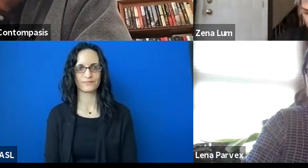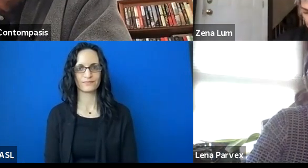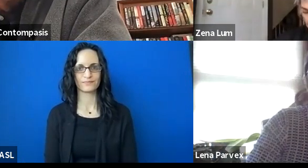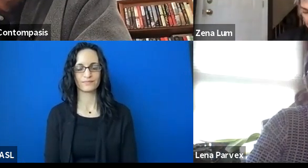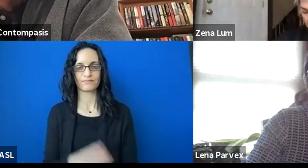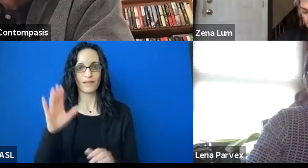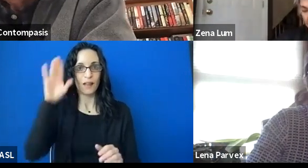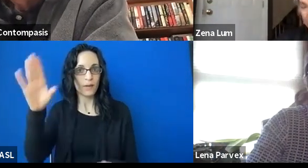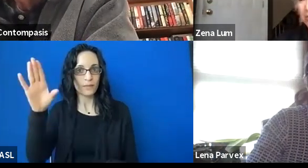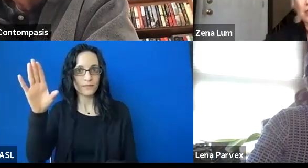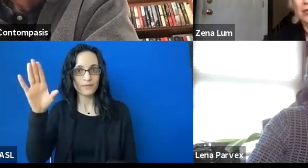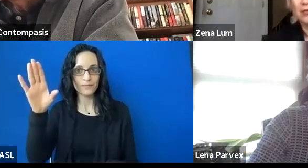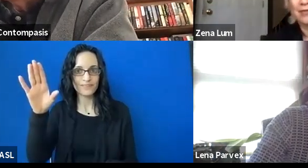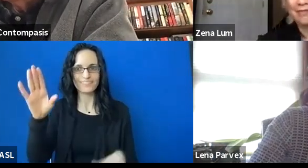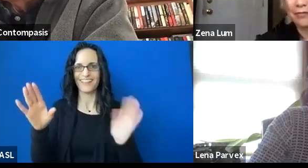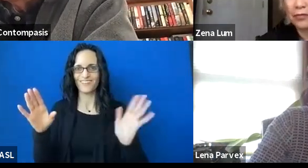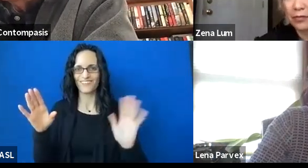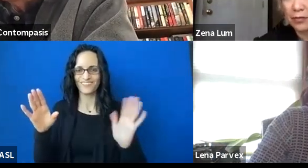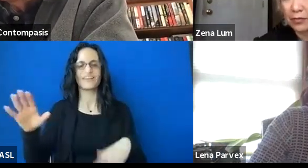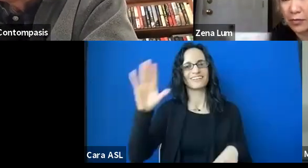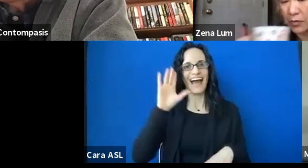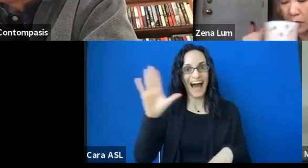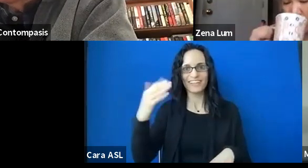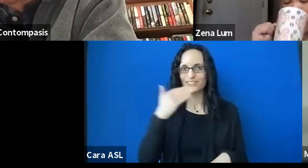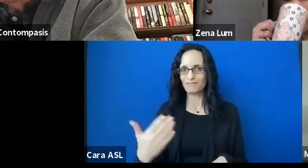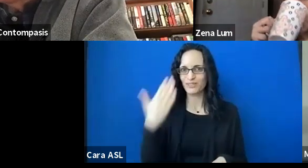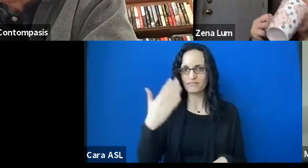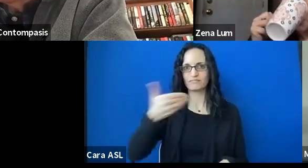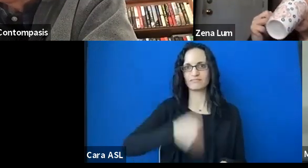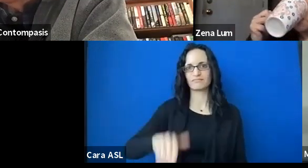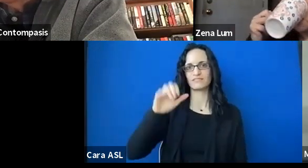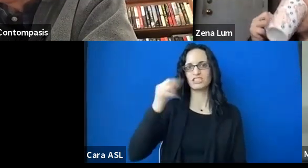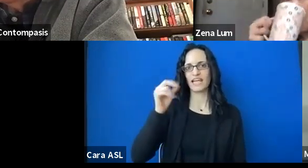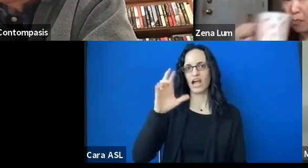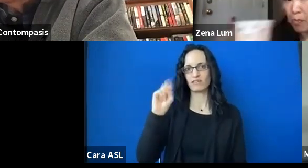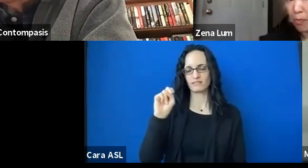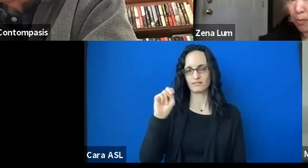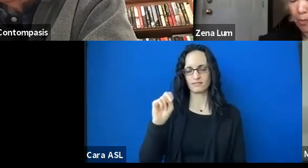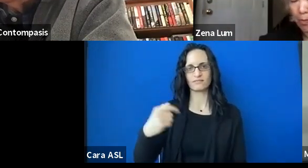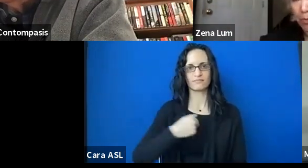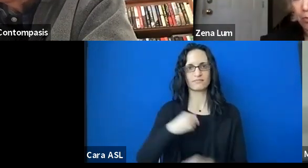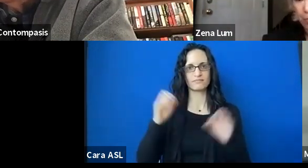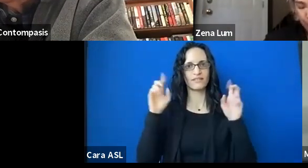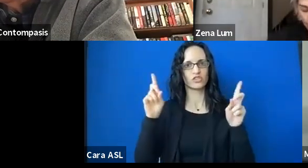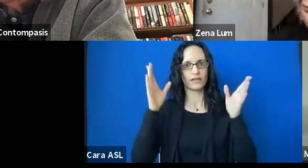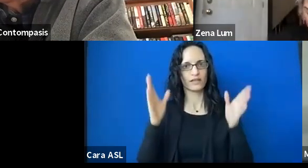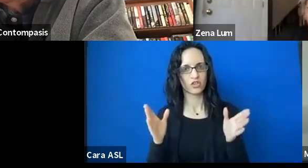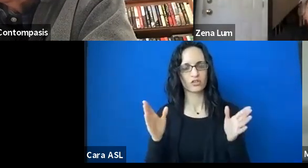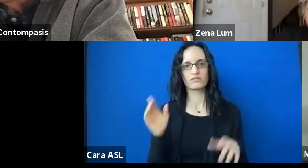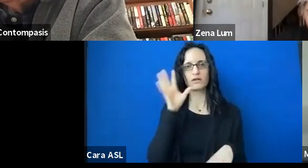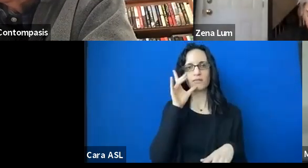Hello. Hello. And good morning. My name is Sharon Hinton. I'm an educator, mother